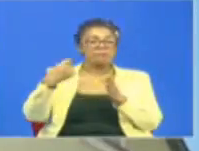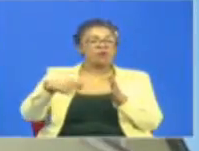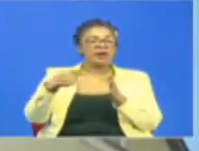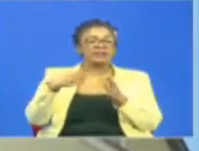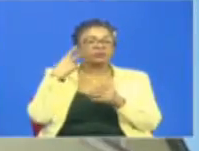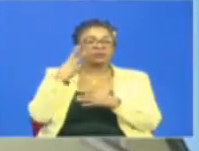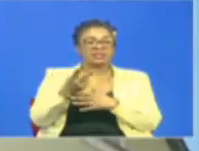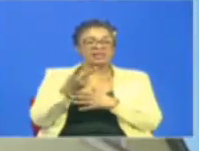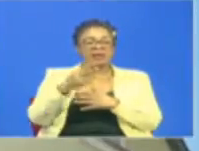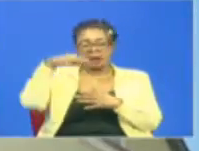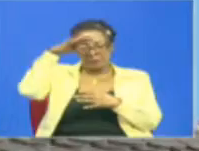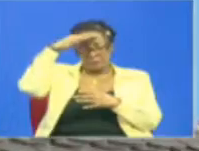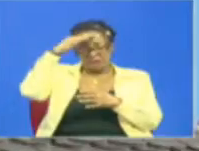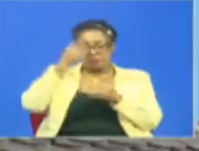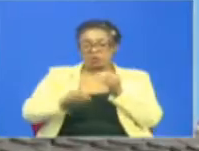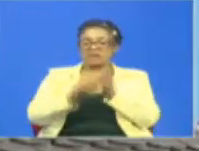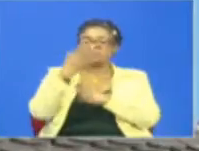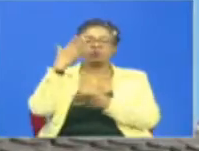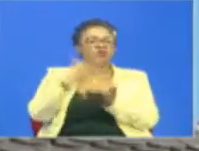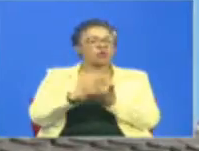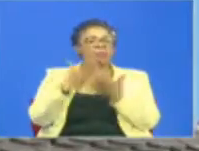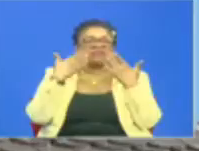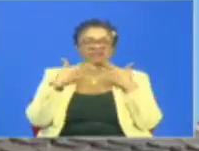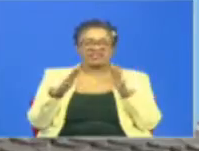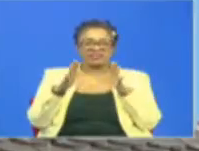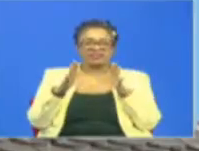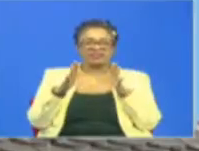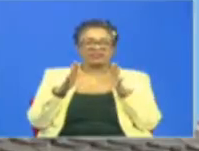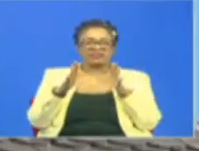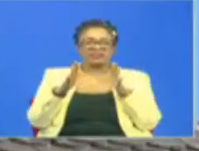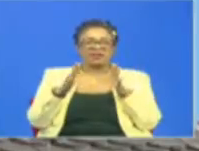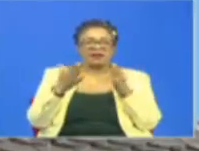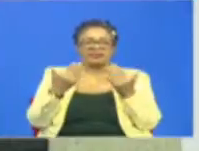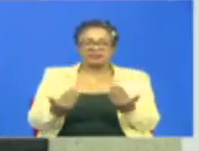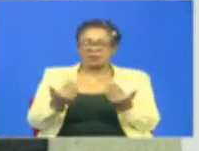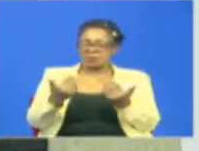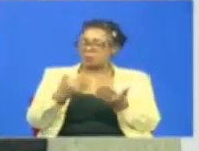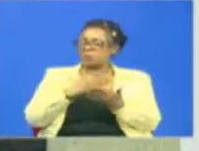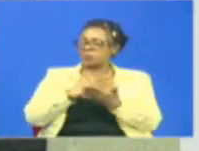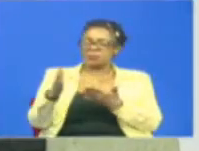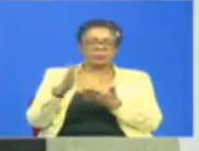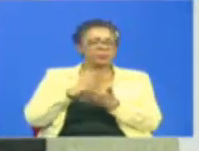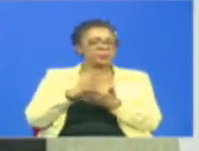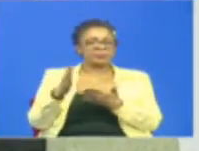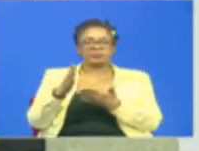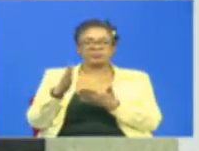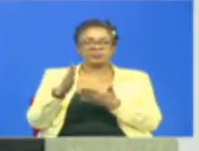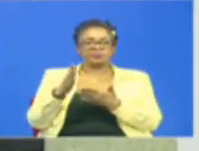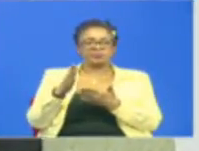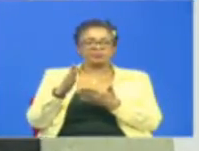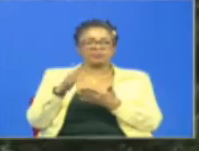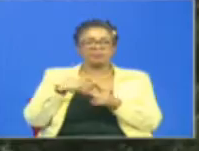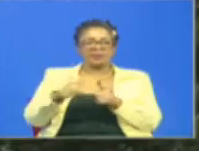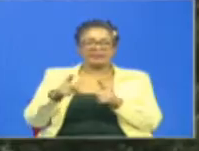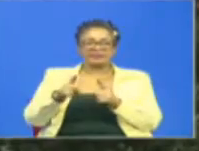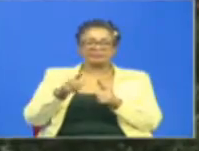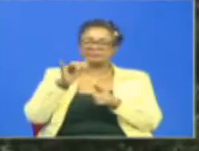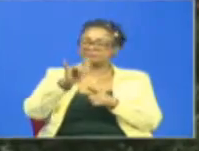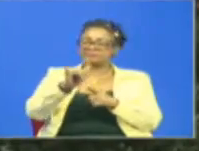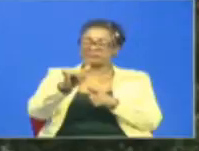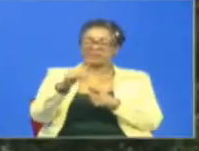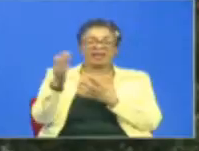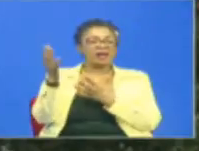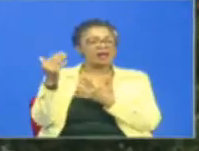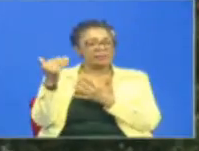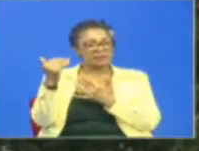His beer production has stopped and his stocks are running low, but he does remain optimistic as a craftsman is expected